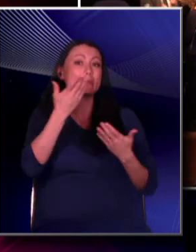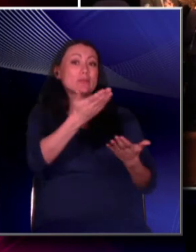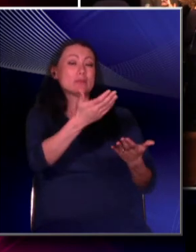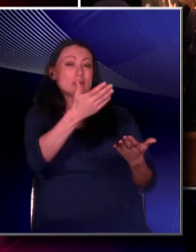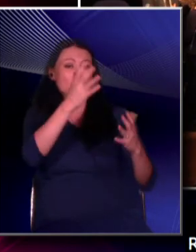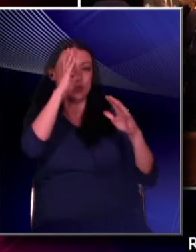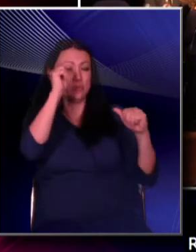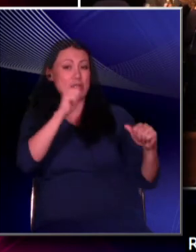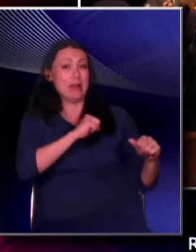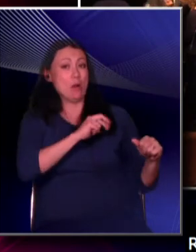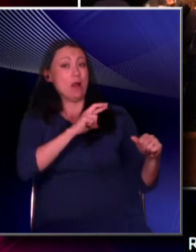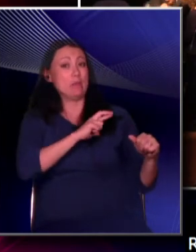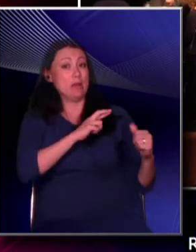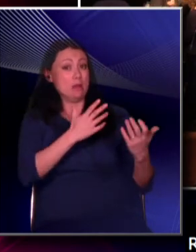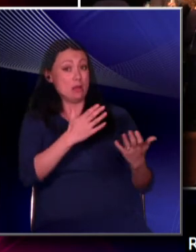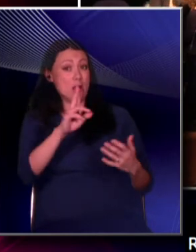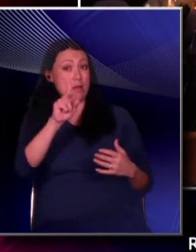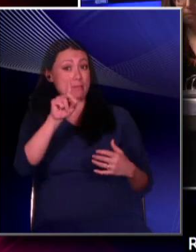assuming this is an update.